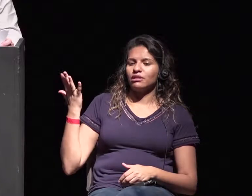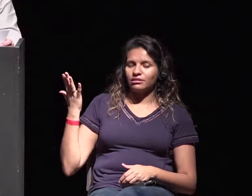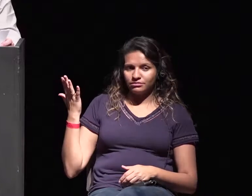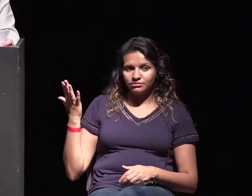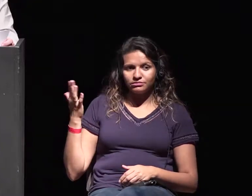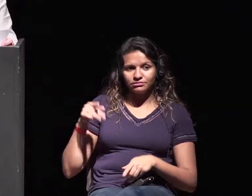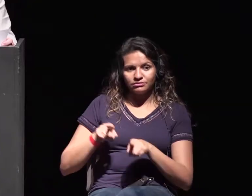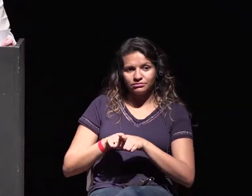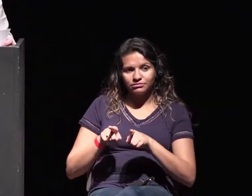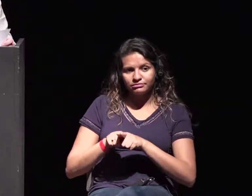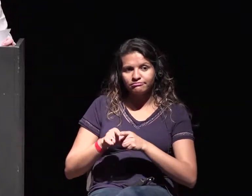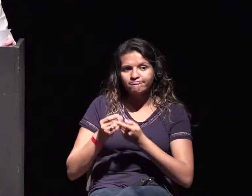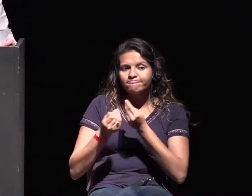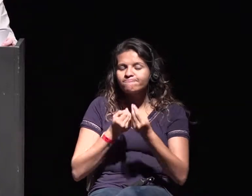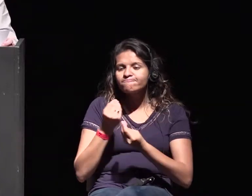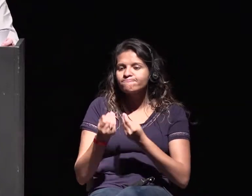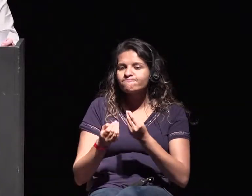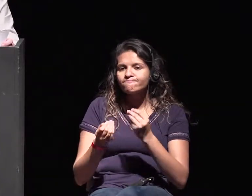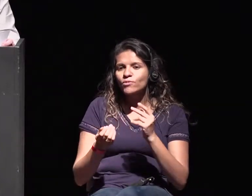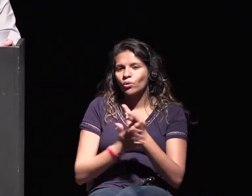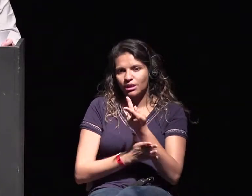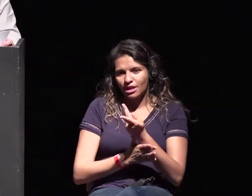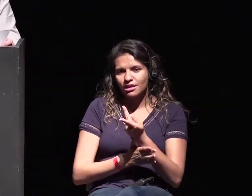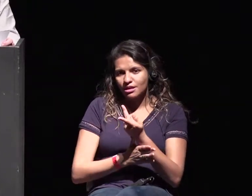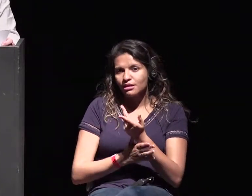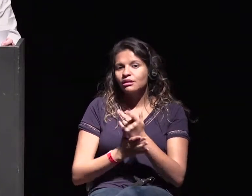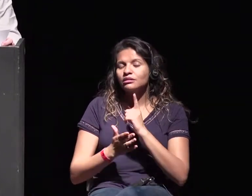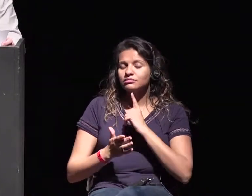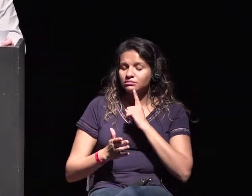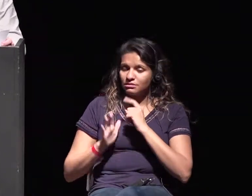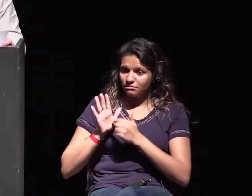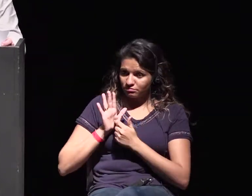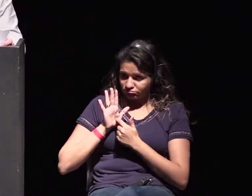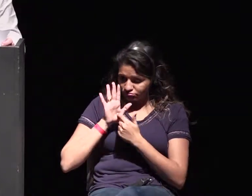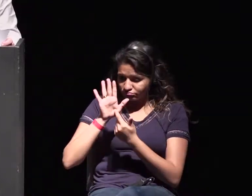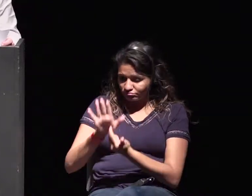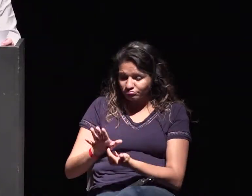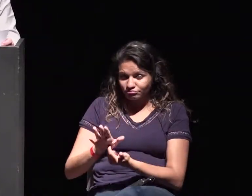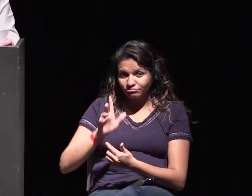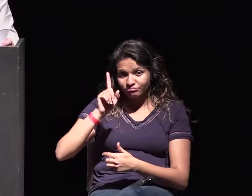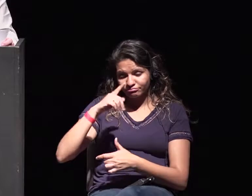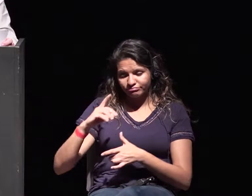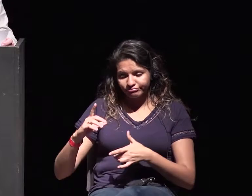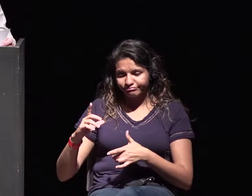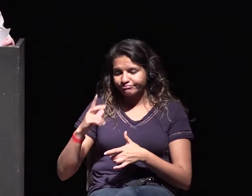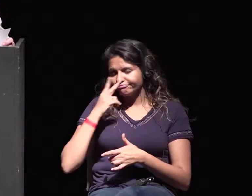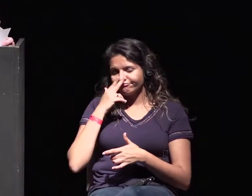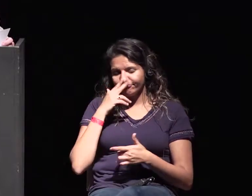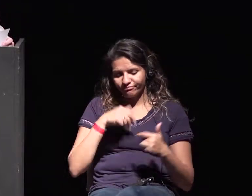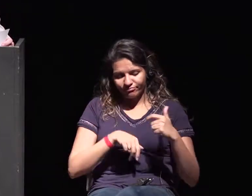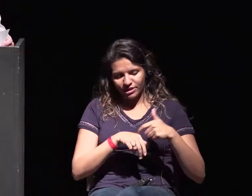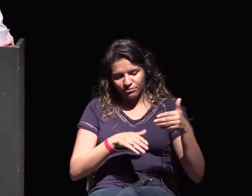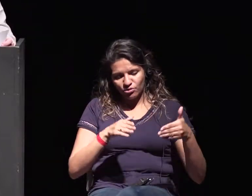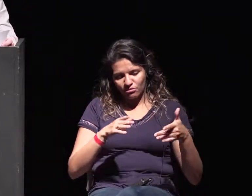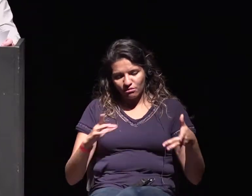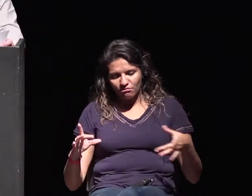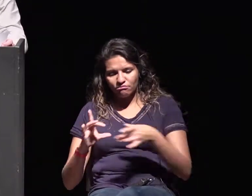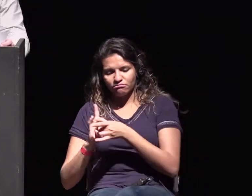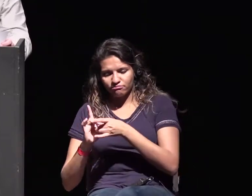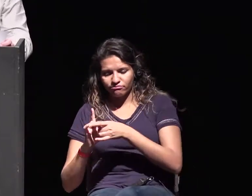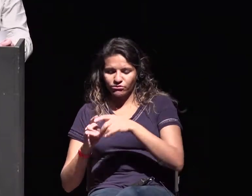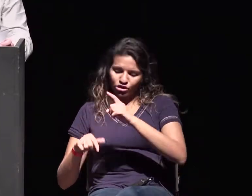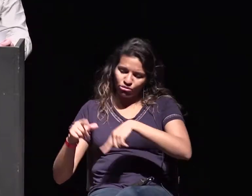position. Classically, an exhibition is a temporary gathering of disparate objects in a given space. As such,